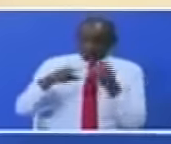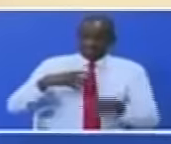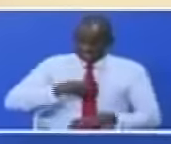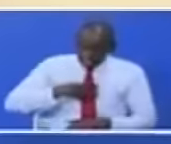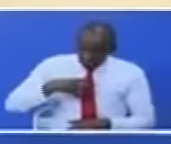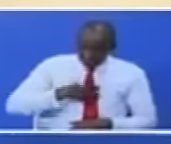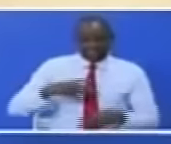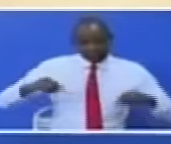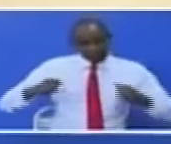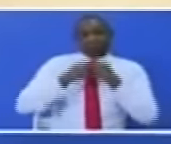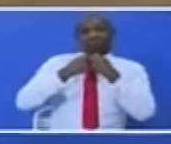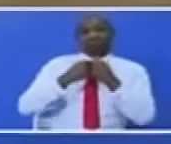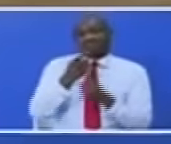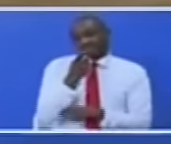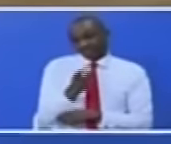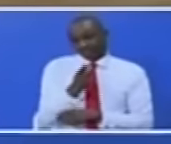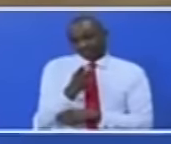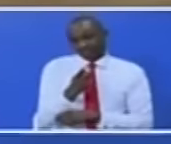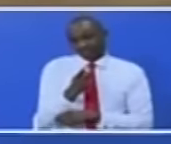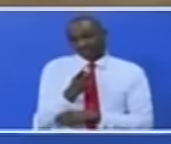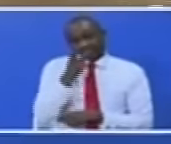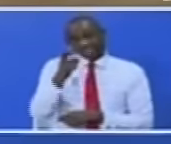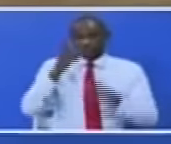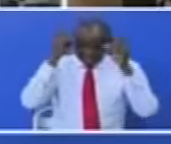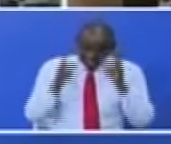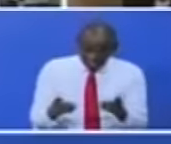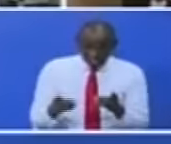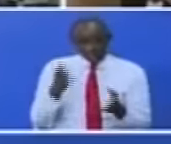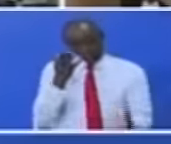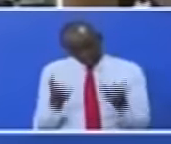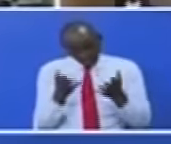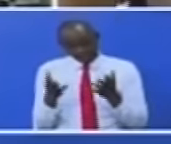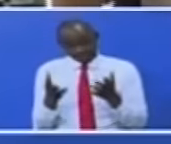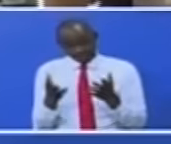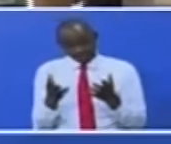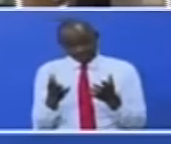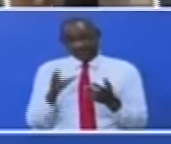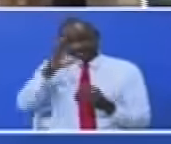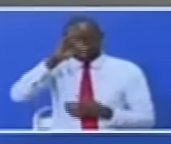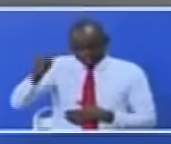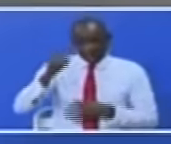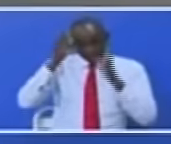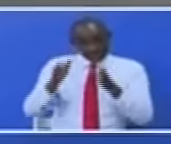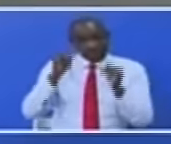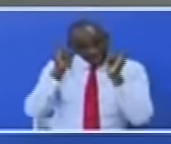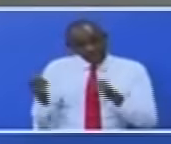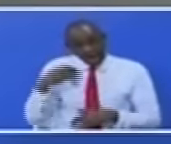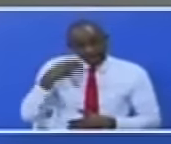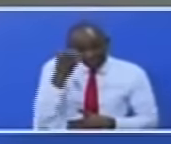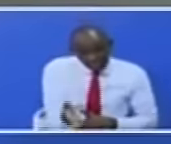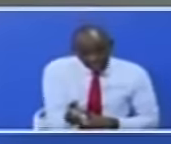age stalemate is set to be the greatest determinant whether the recruitment of Mutunga's successor will be